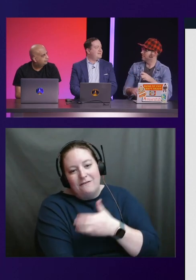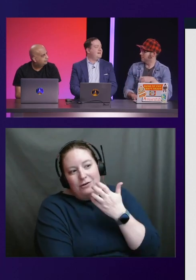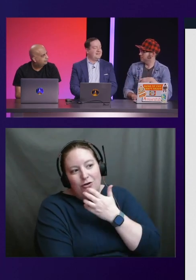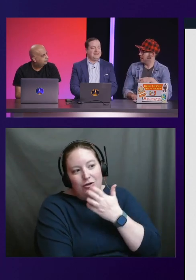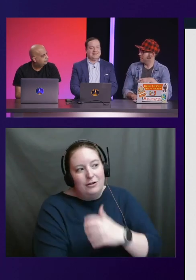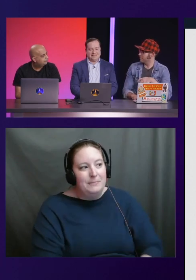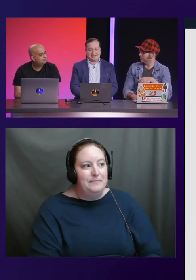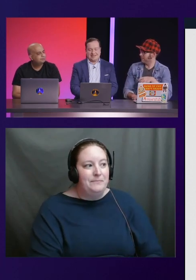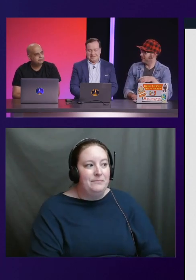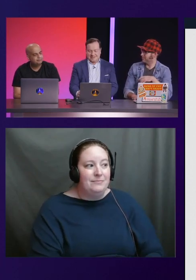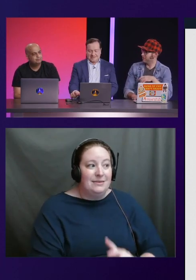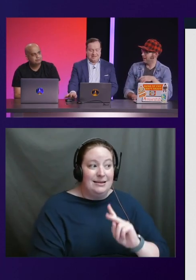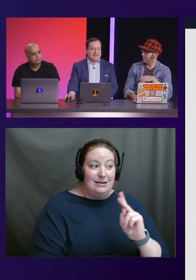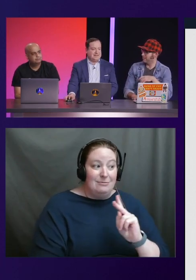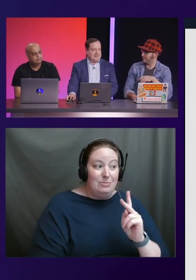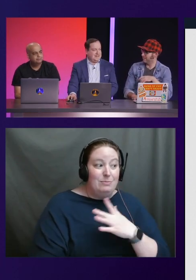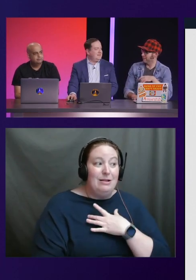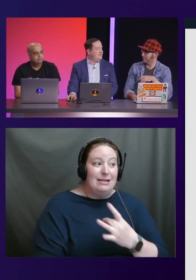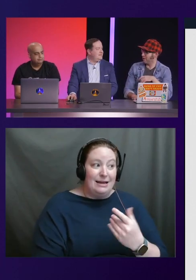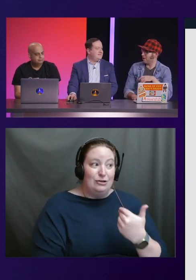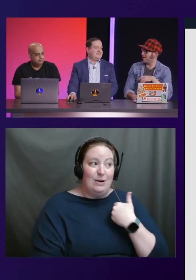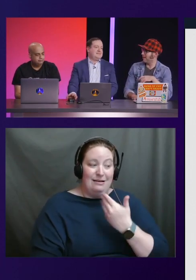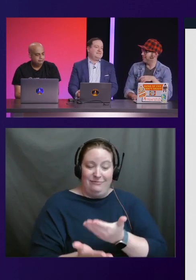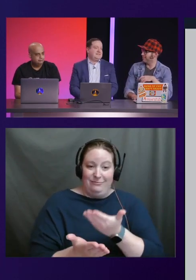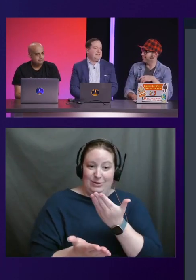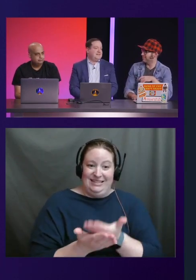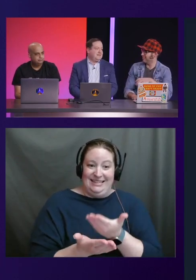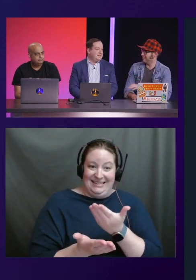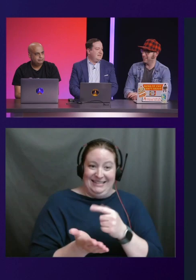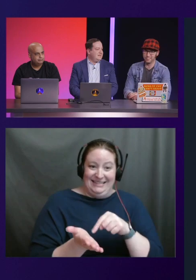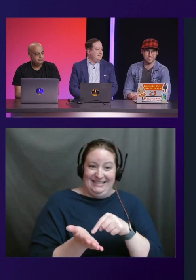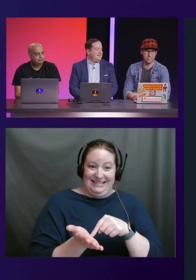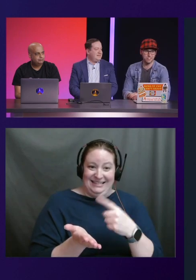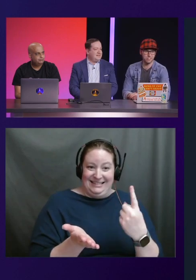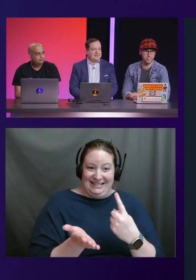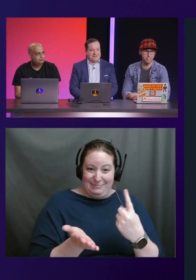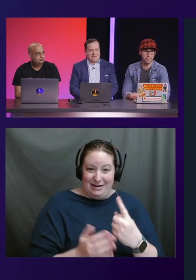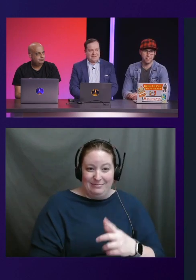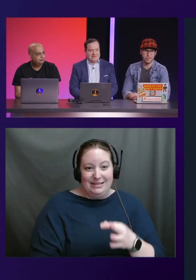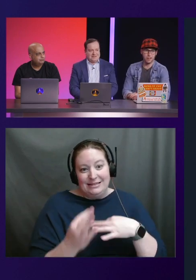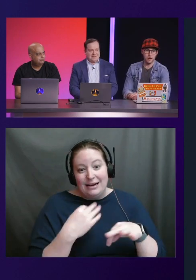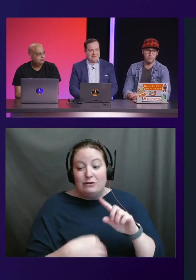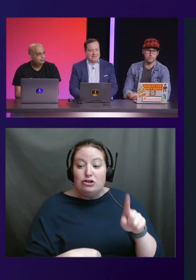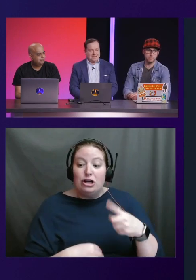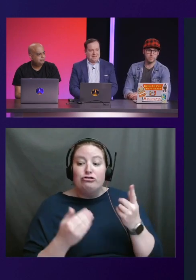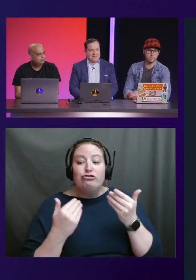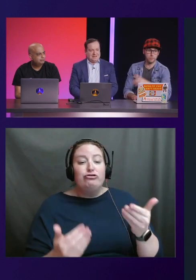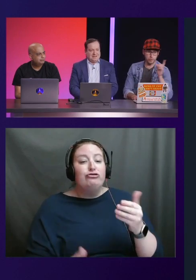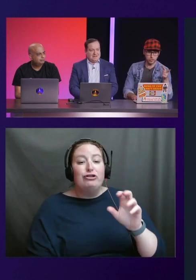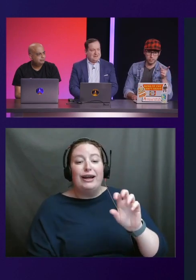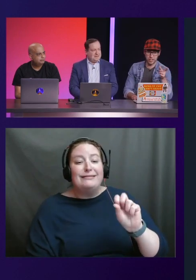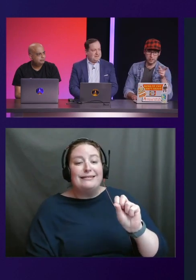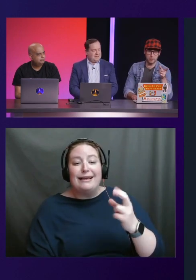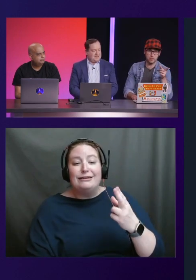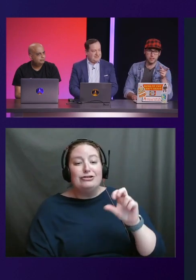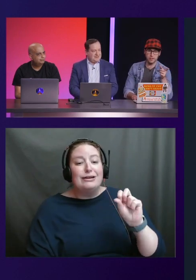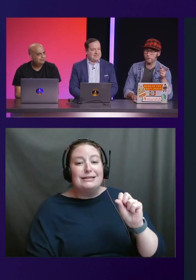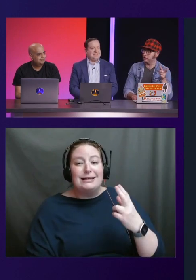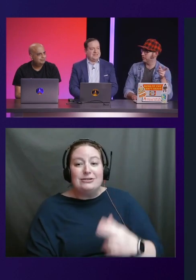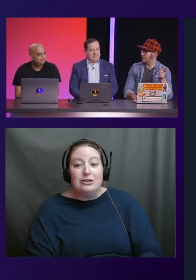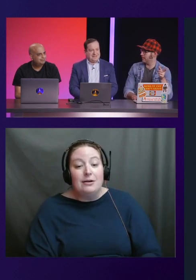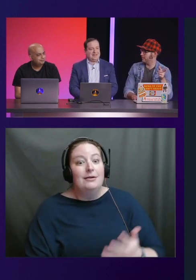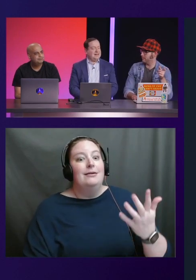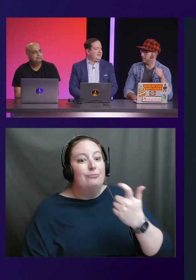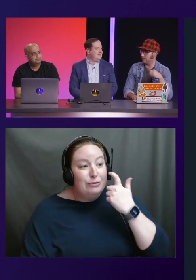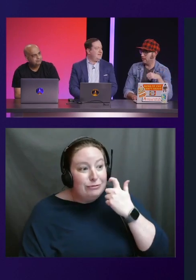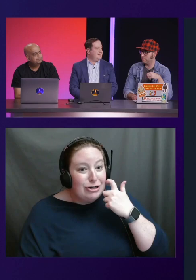receipts sometimes of what exactly. has changed instead of, oh, hey, just SSH'd in. We were just talking about the